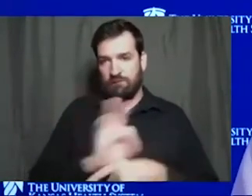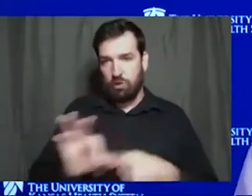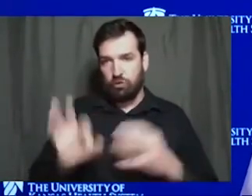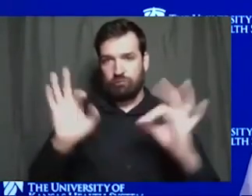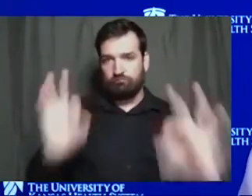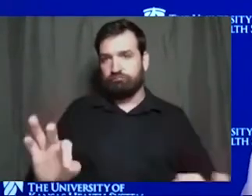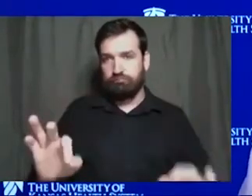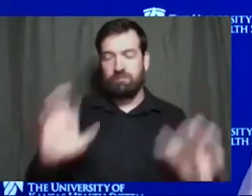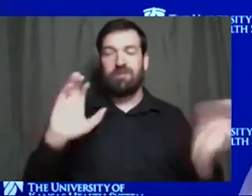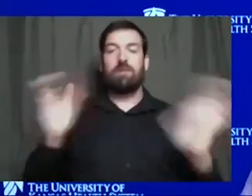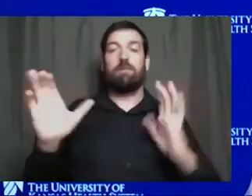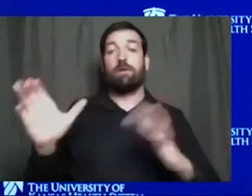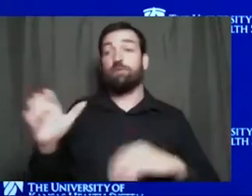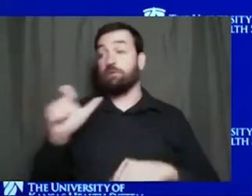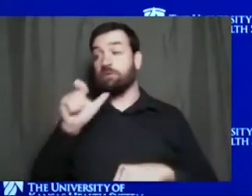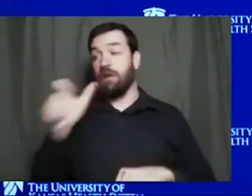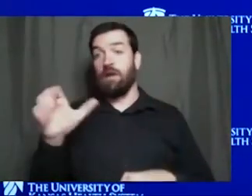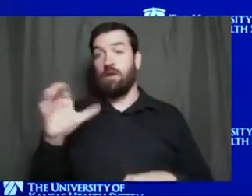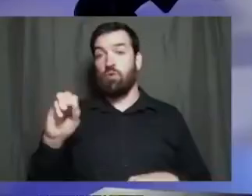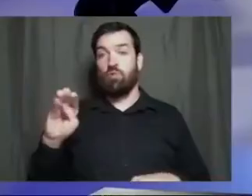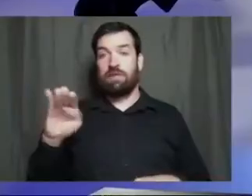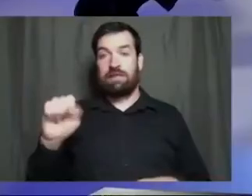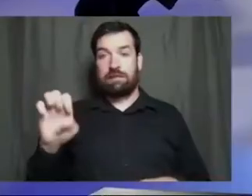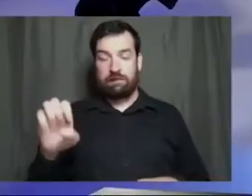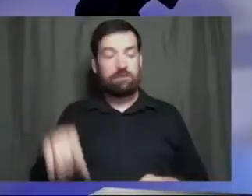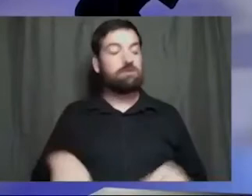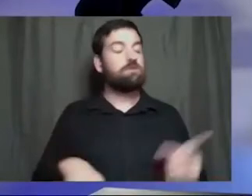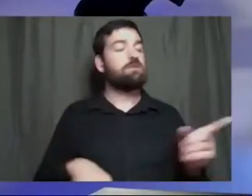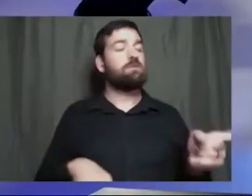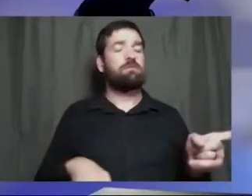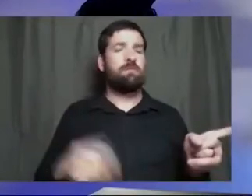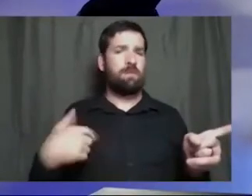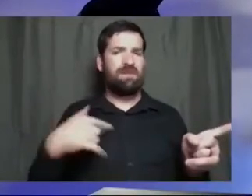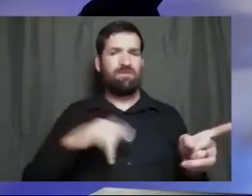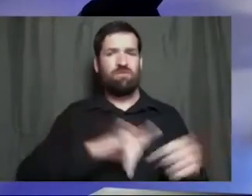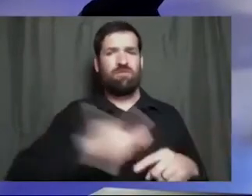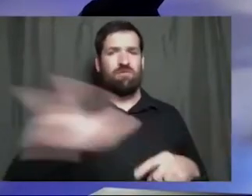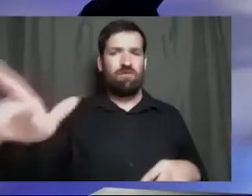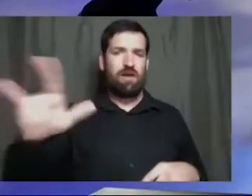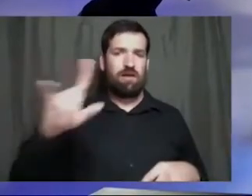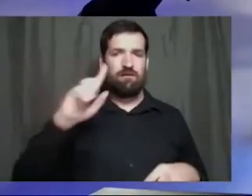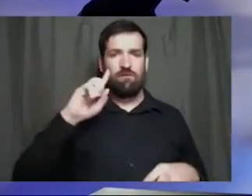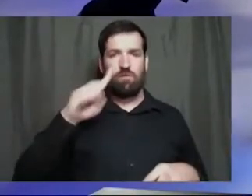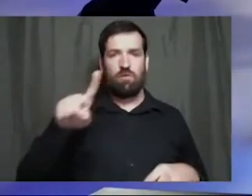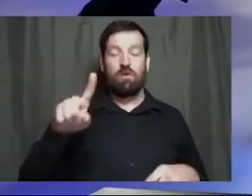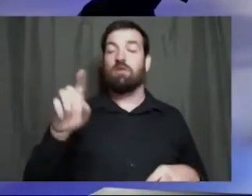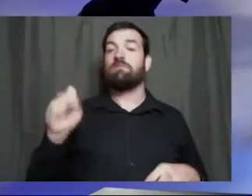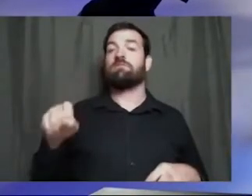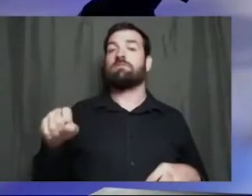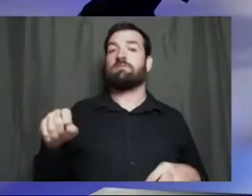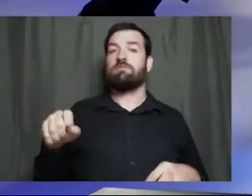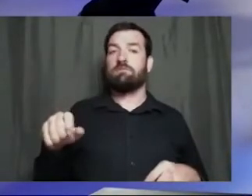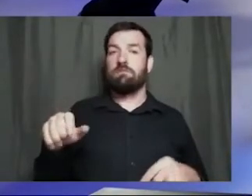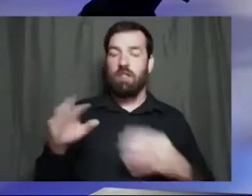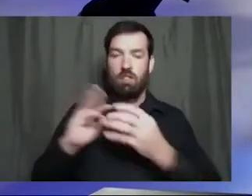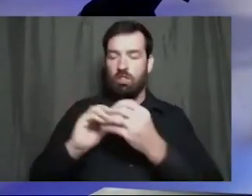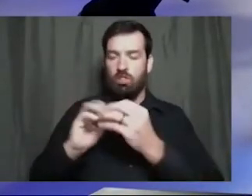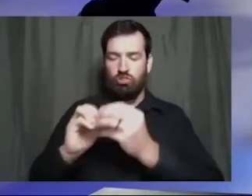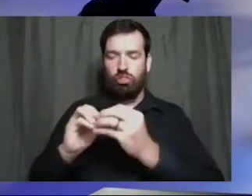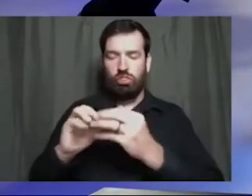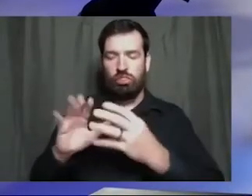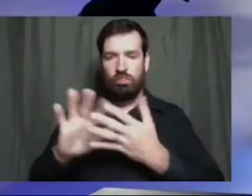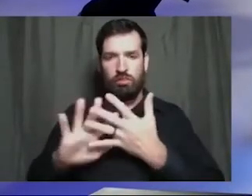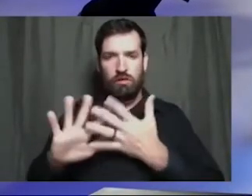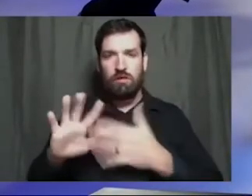who are not obese. Anil is asking, I have to fly for a surgery. Yes, our own Anil. Anil, yep. He has to fly for a